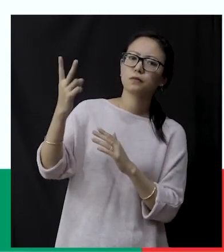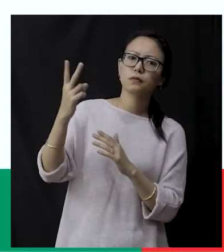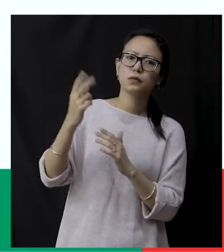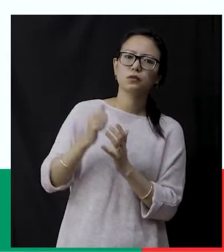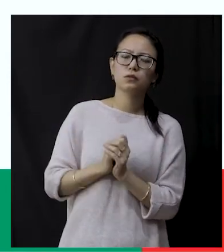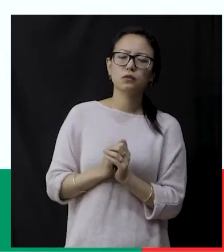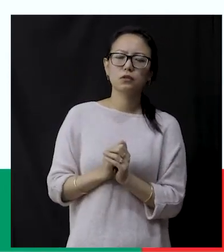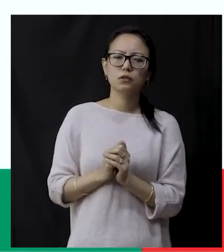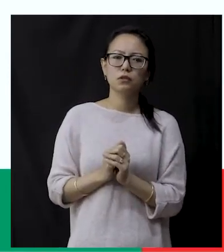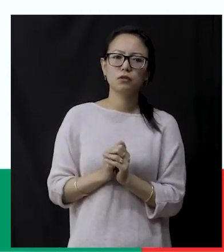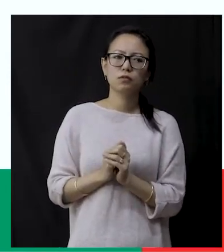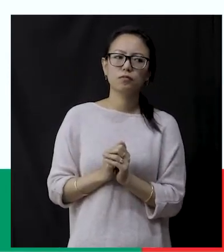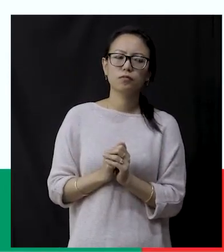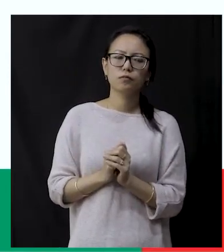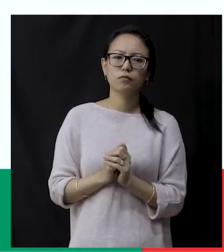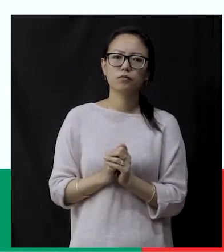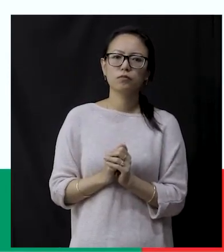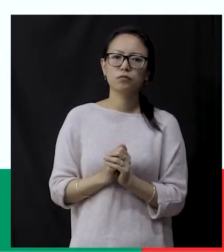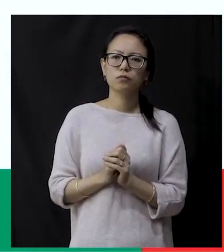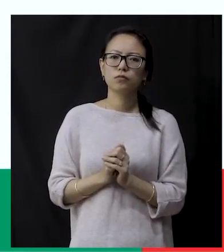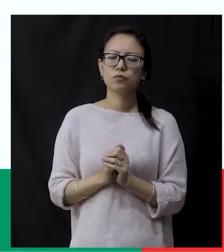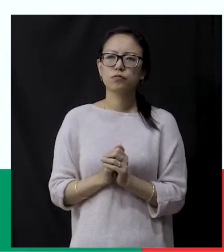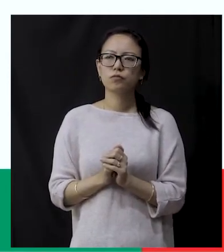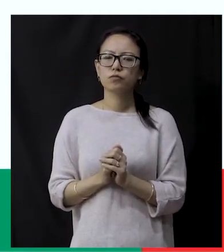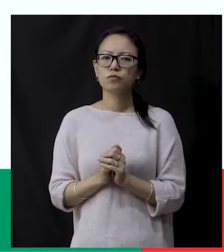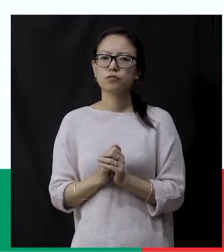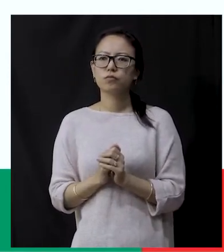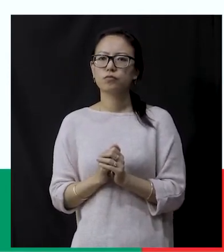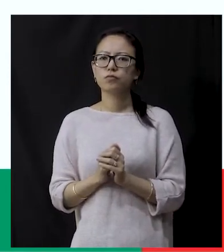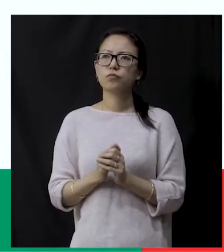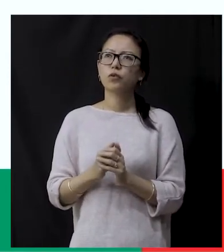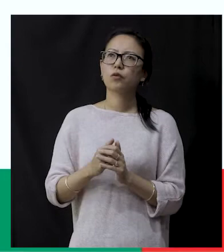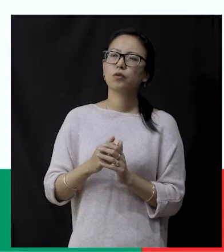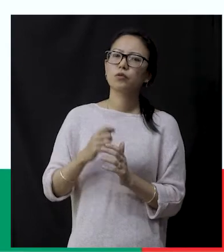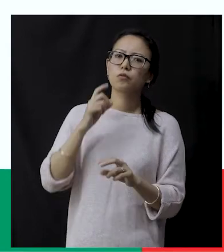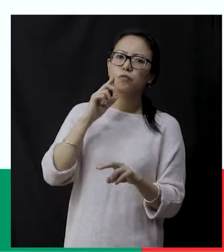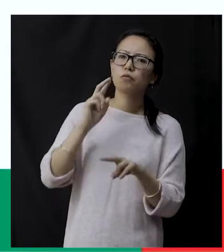will see one such star